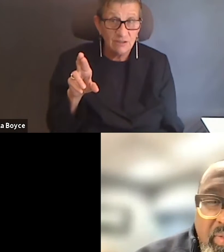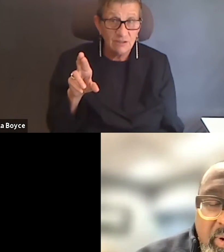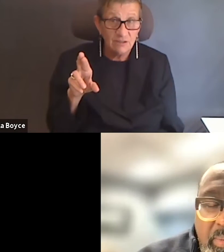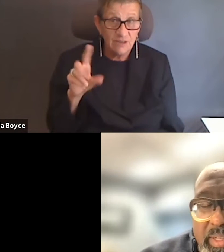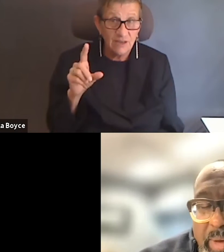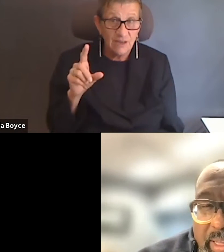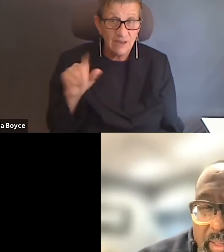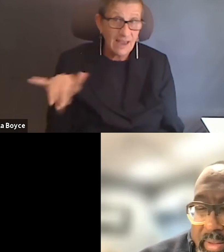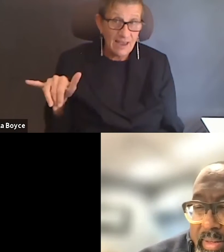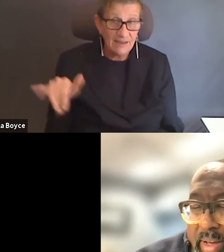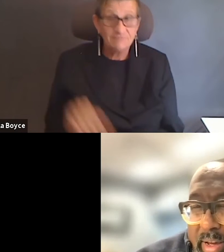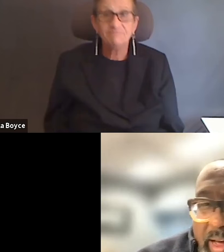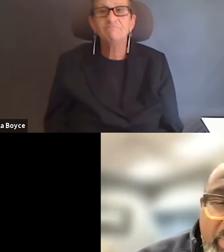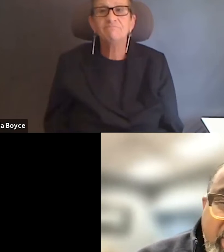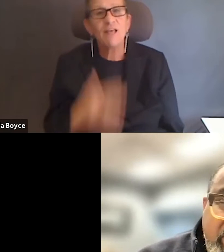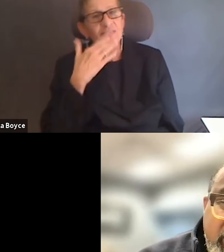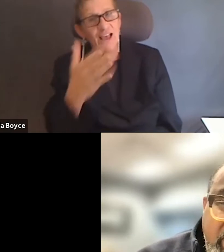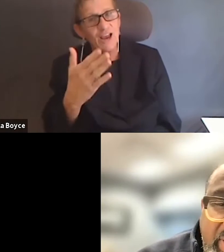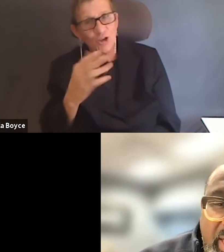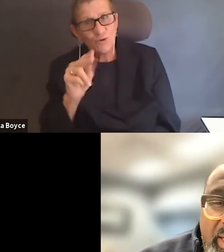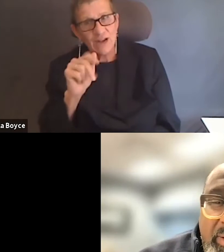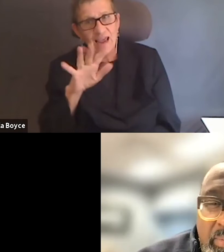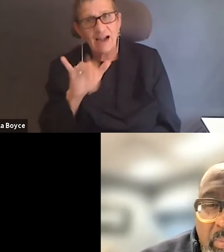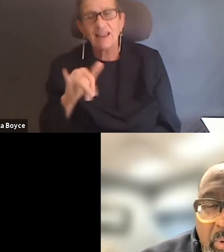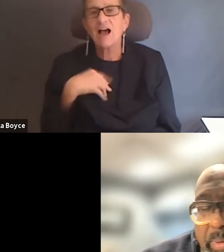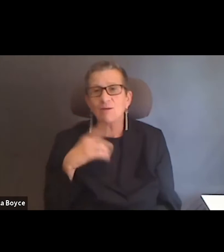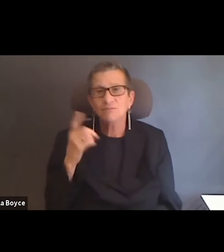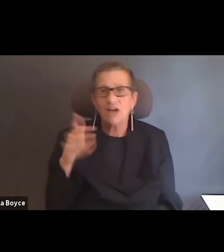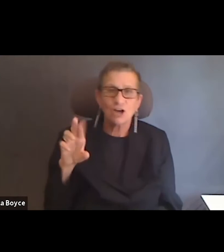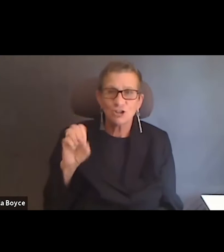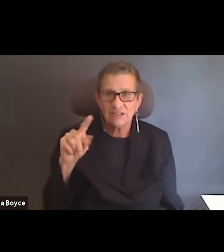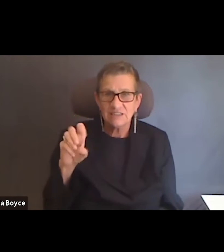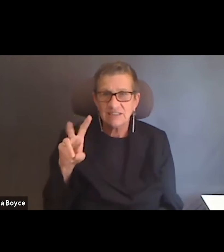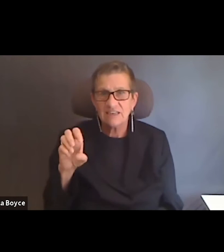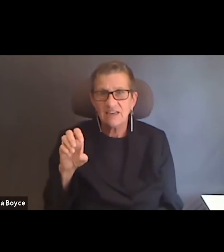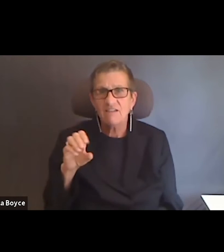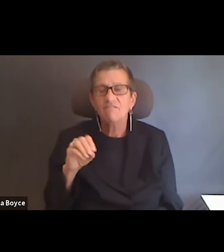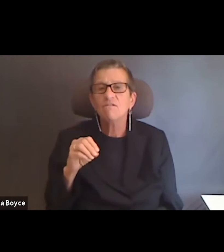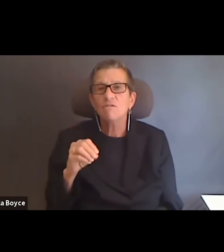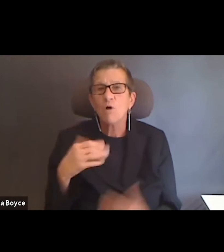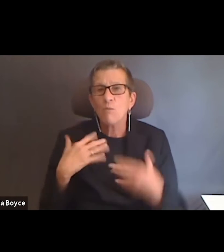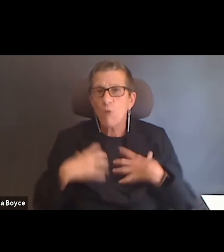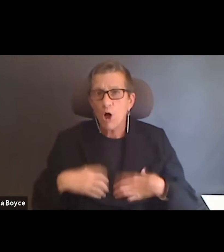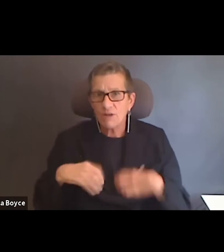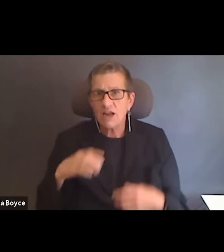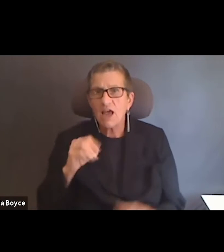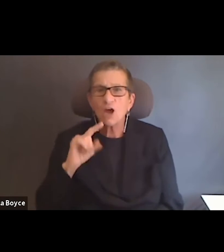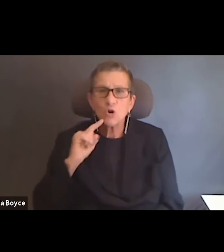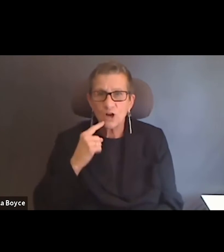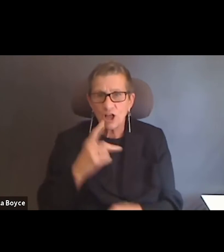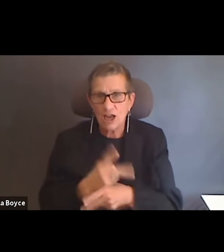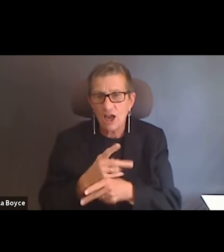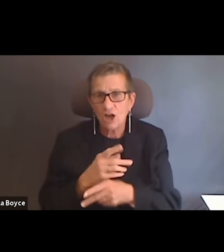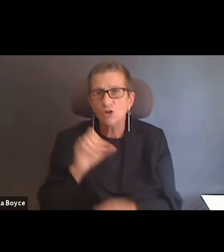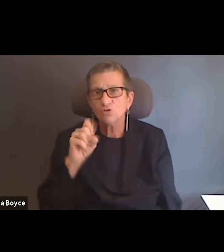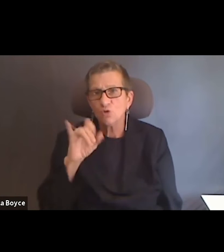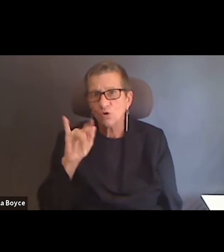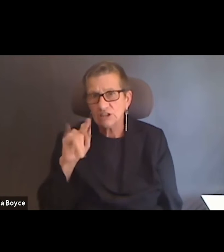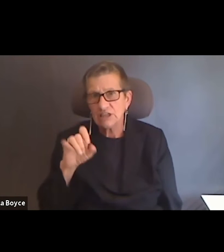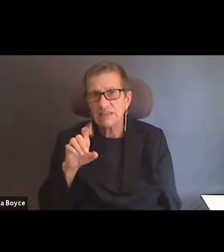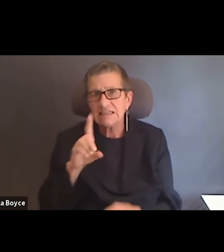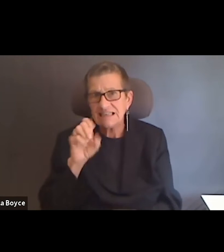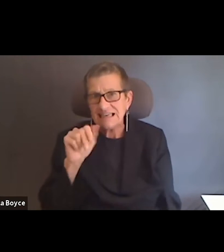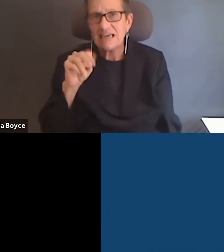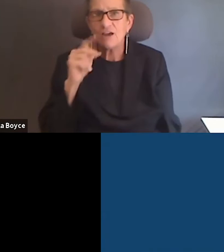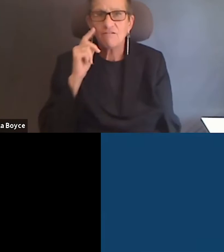Thank you very much, Madeline. I'm Dr. Steve Gay, Pulmonary and Critical Care, Interim Associate Dean for Medical Student